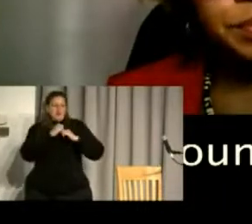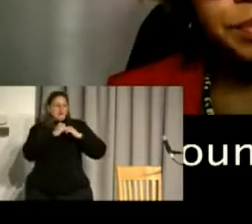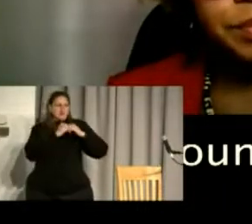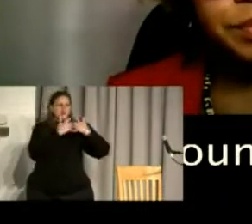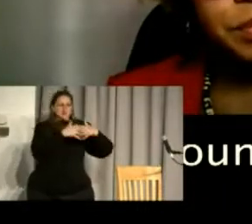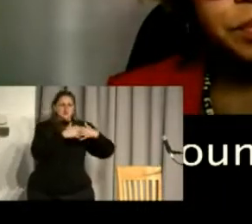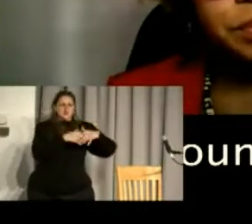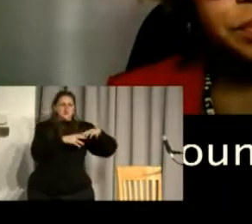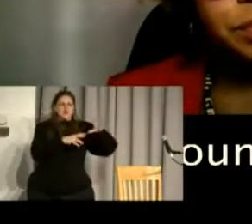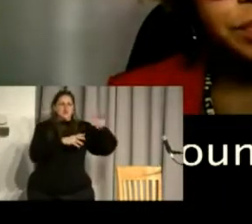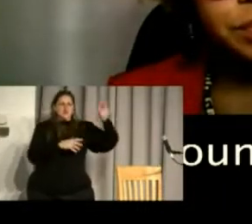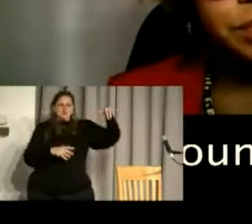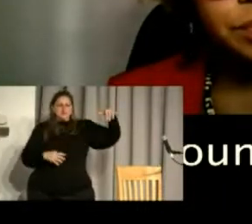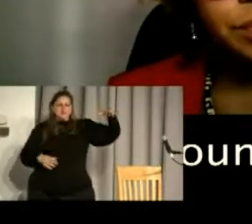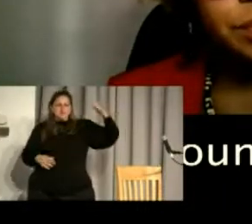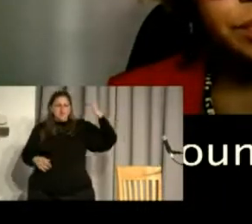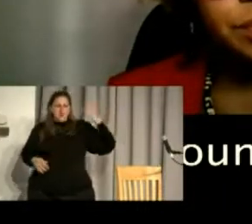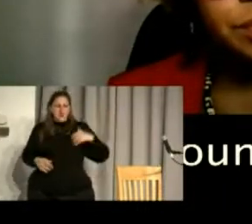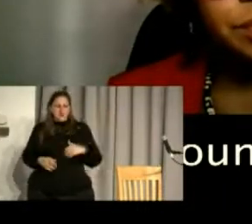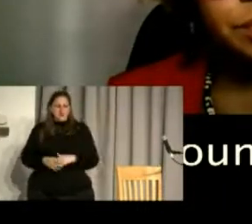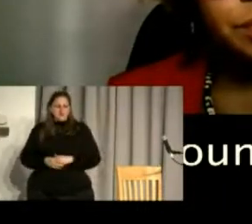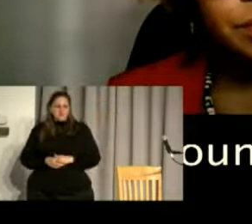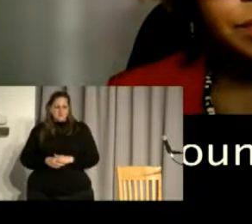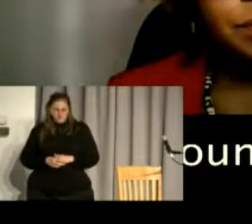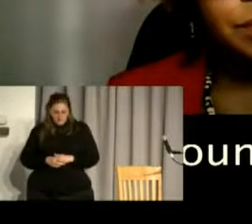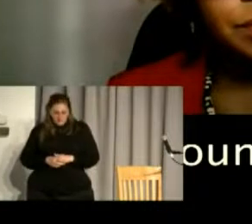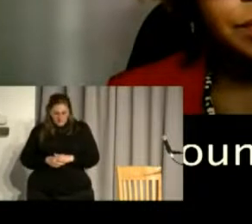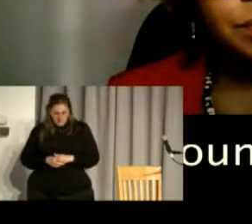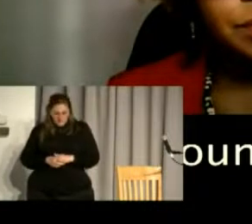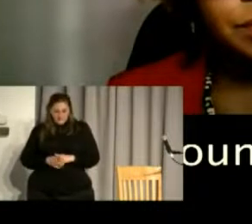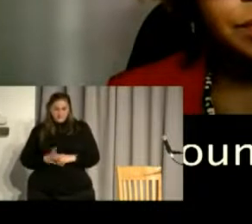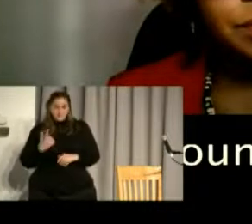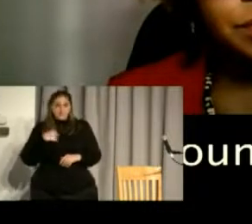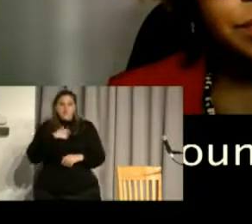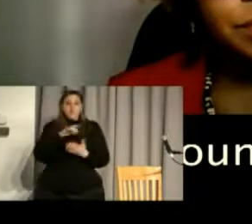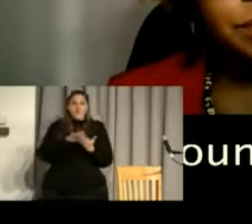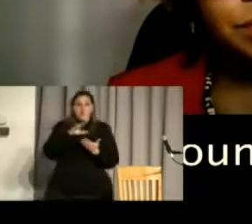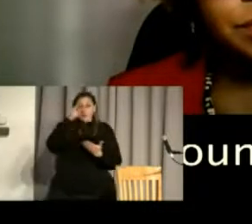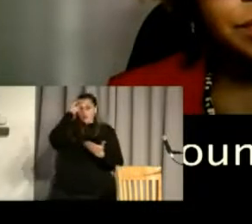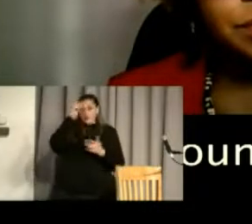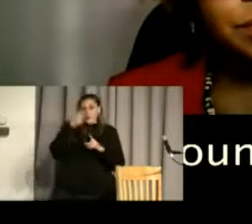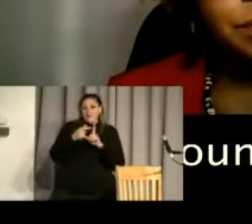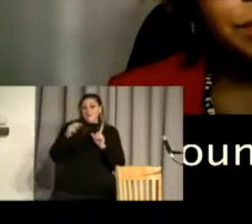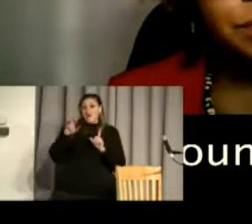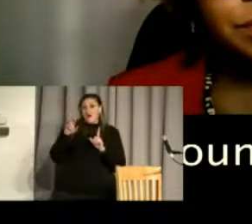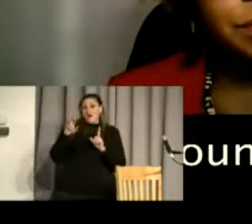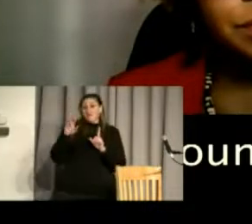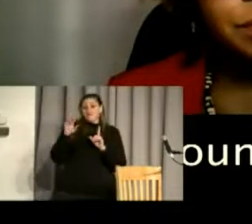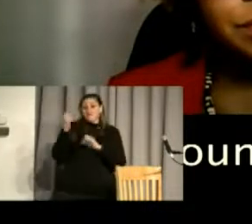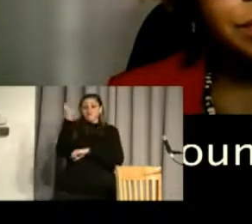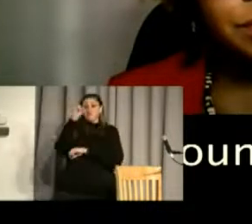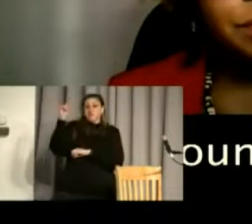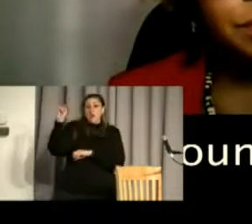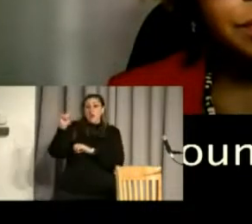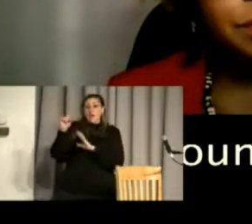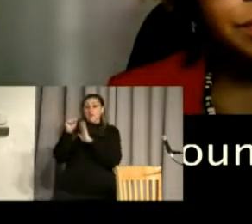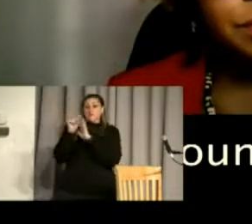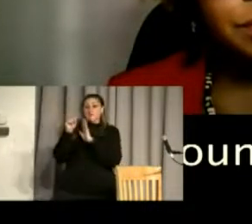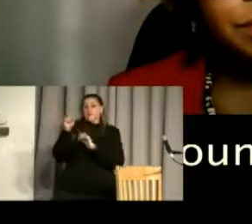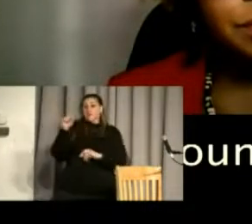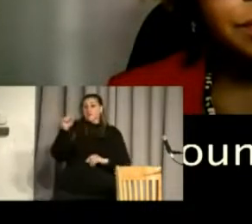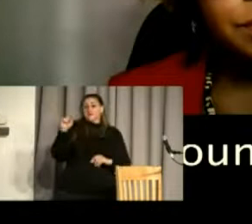industrial construction sites? So we learned from Rise and from this archaeology firm that